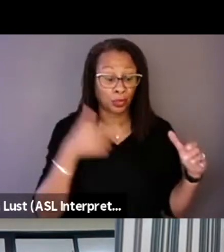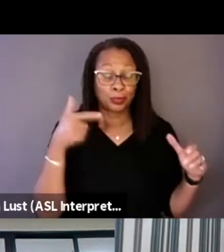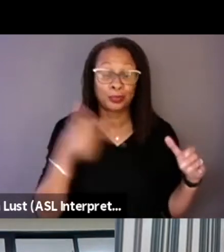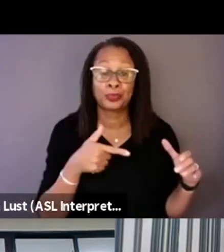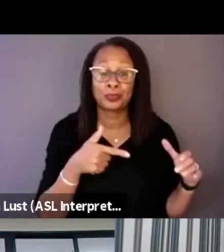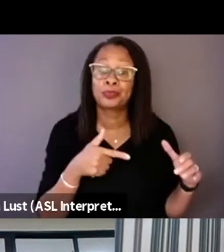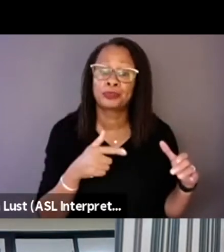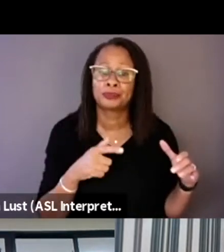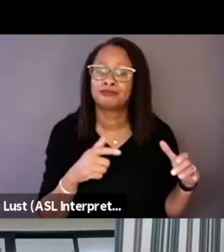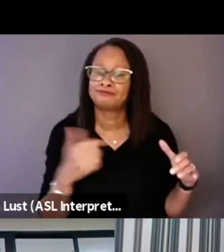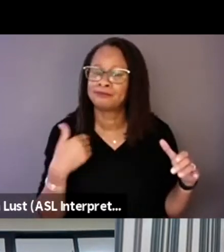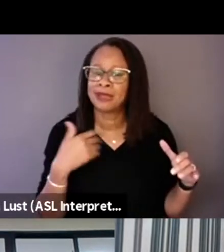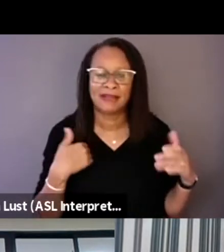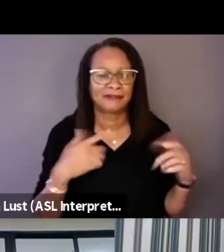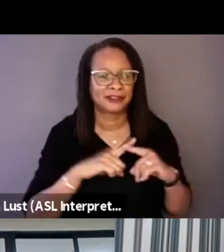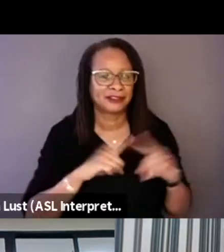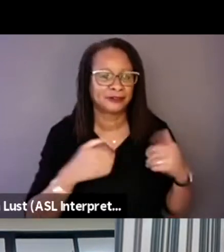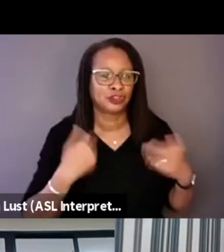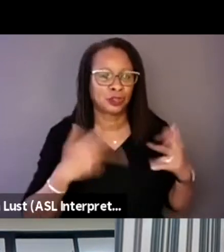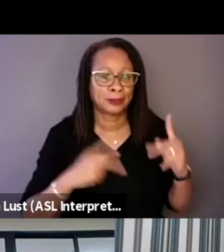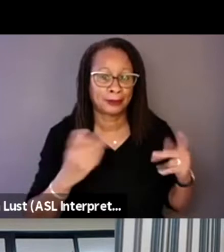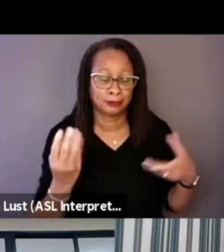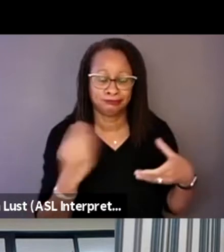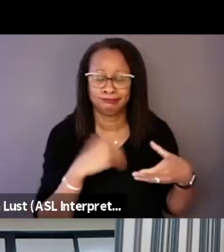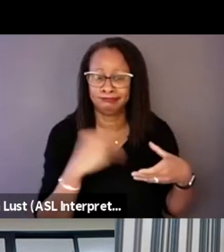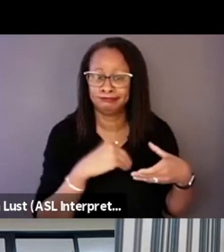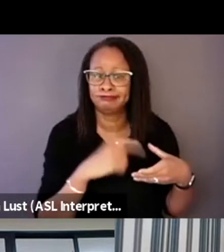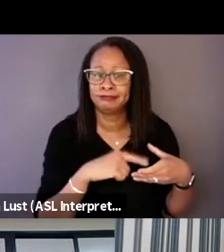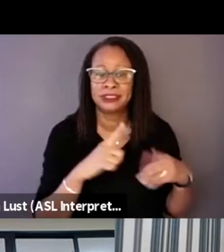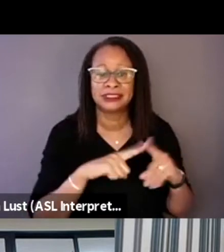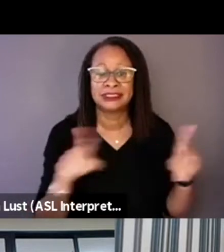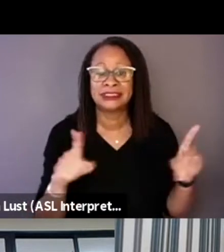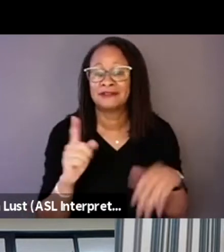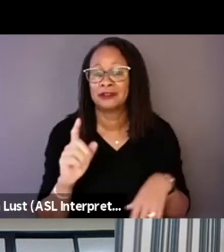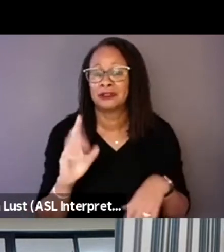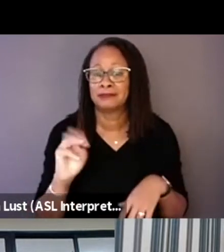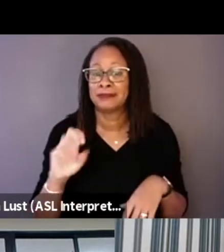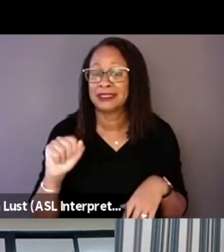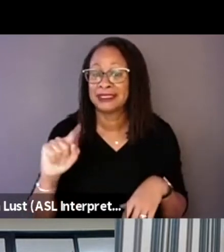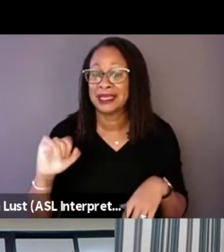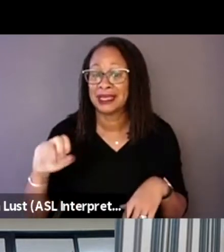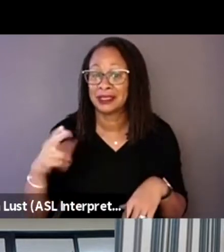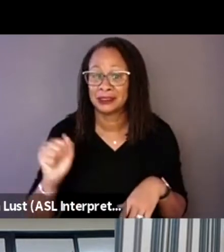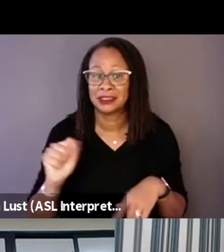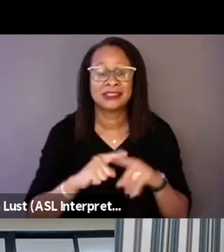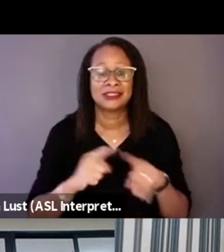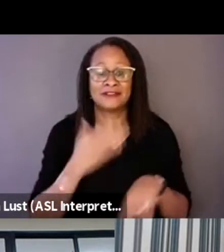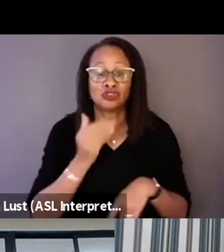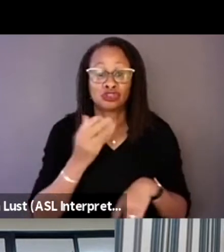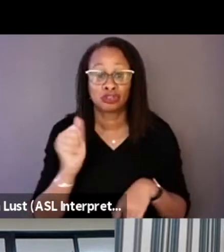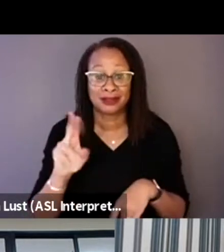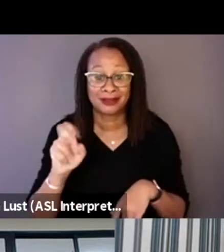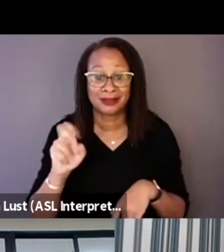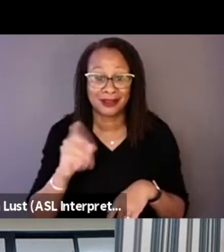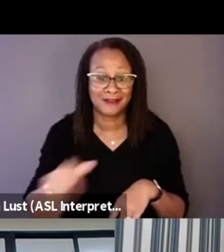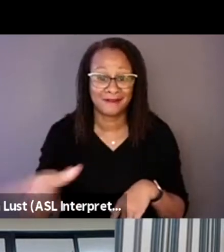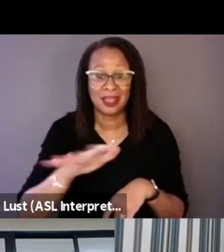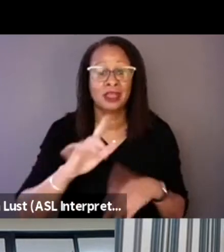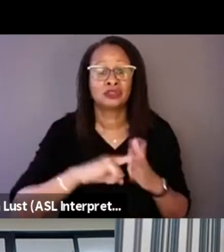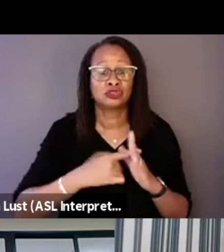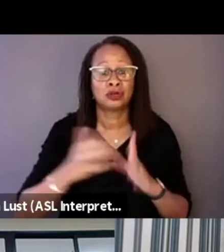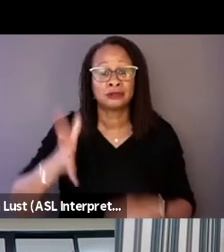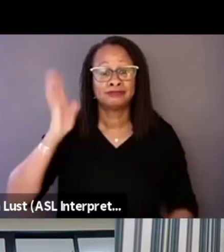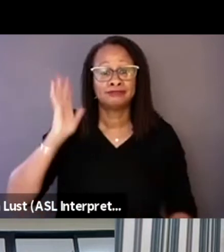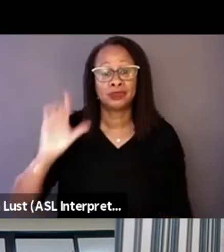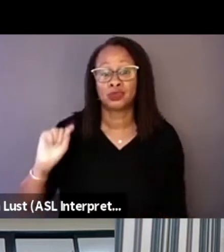different young people, and we are all coming from the different batallas, the sugarcane fields, and it was started back in